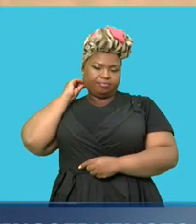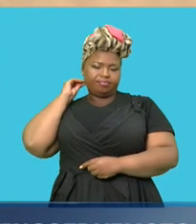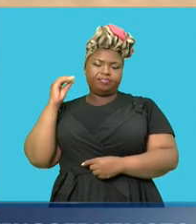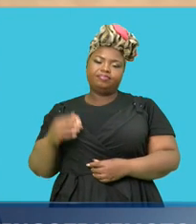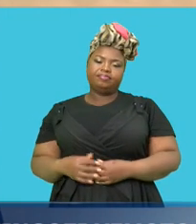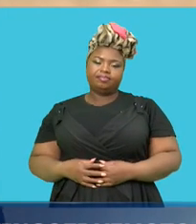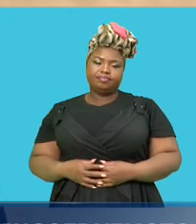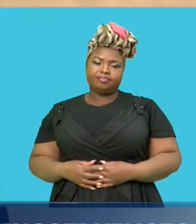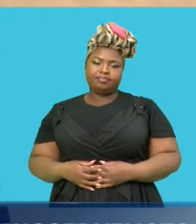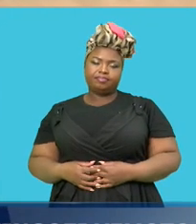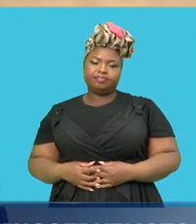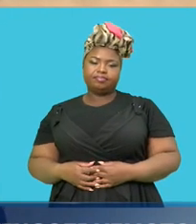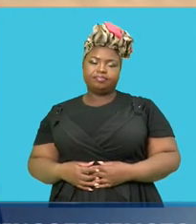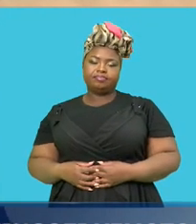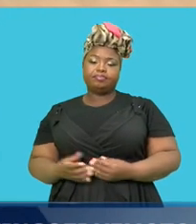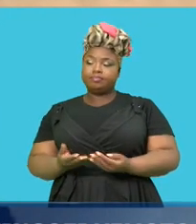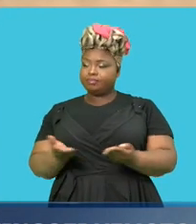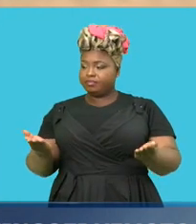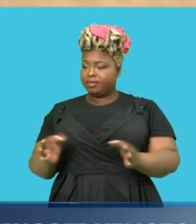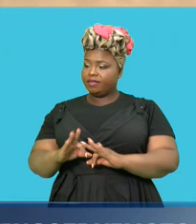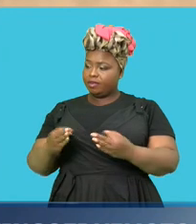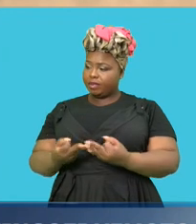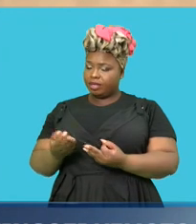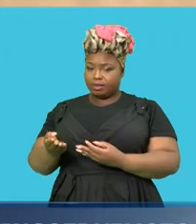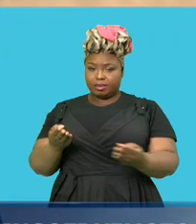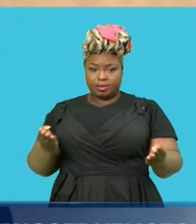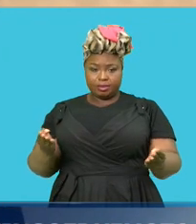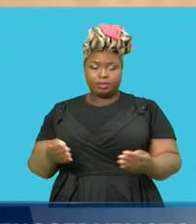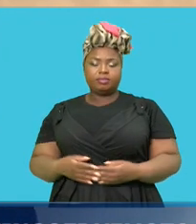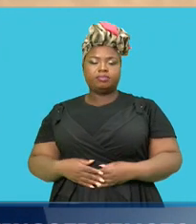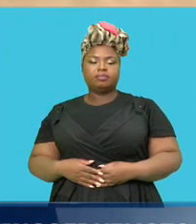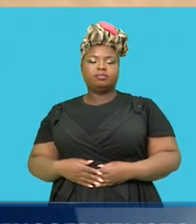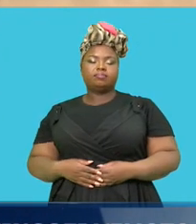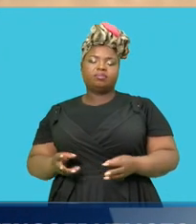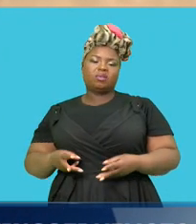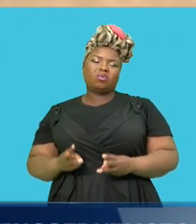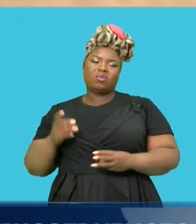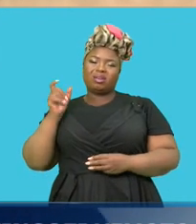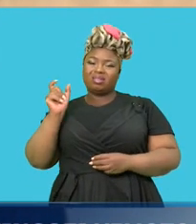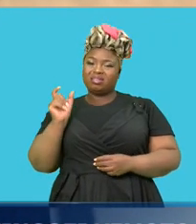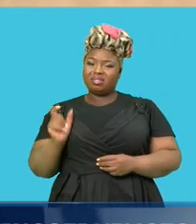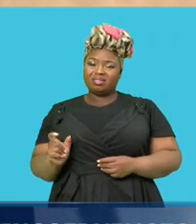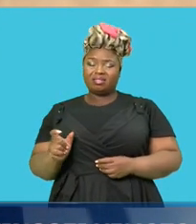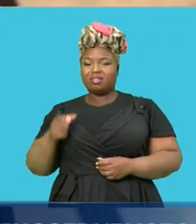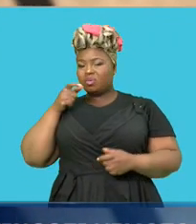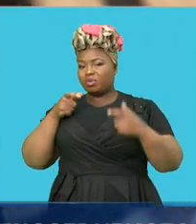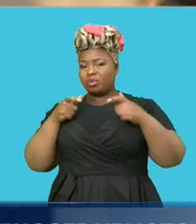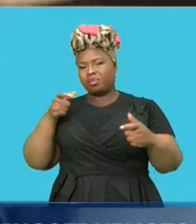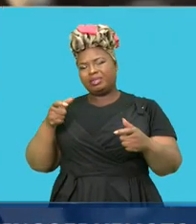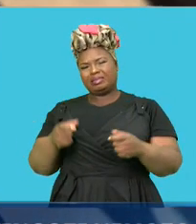memories. To the families of the departed, words cannot express the depth of our